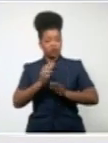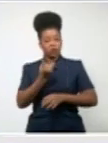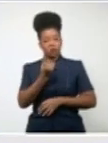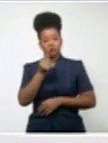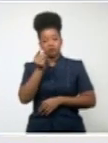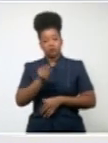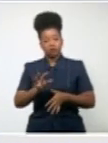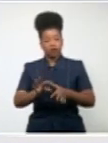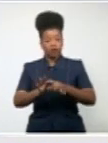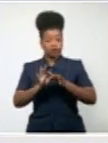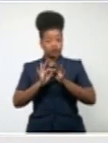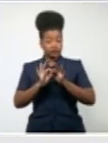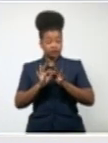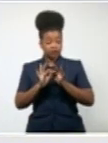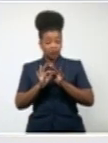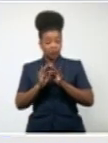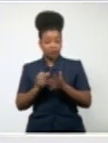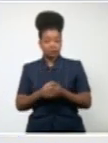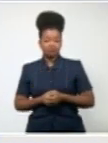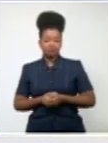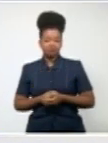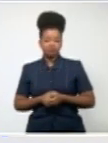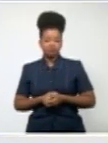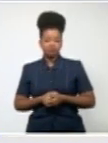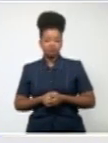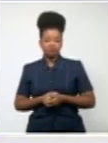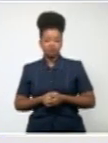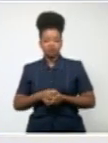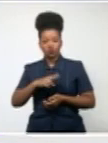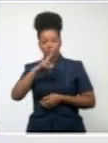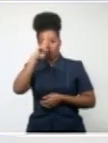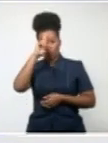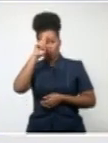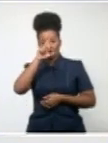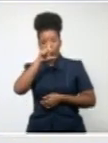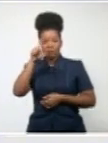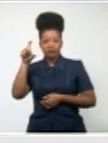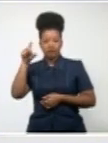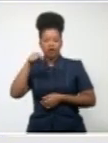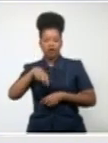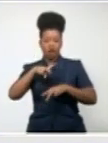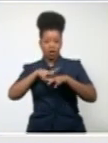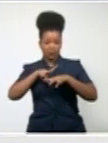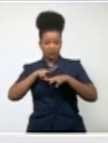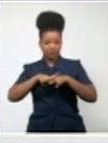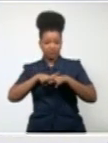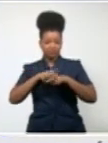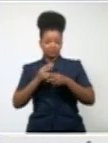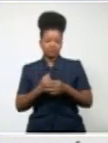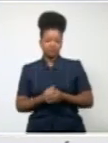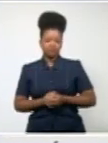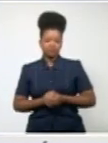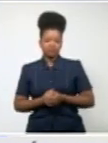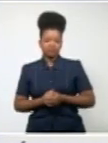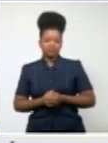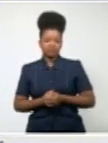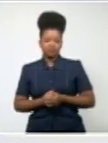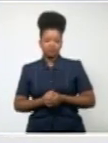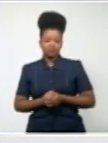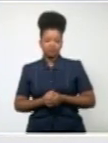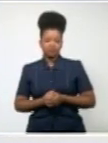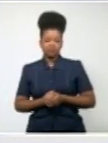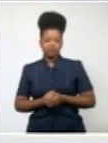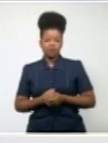87.4% on the island. As we said earlier, there is one patient in serious condition who is admitted to the Salvador